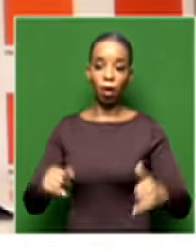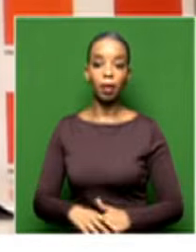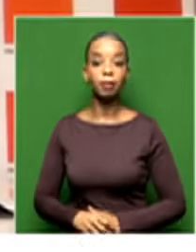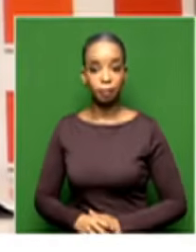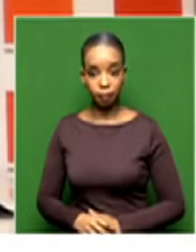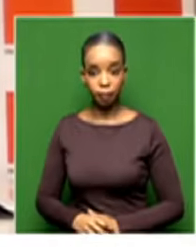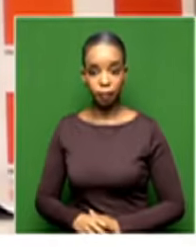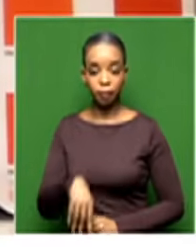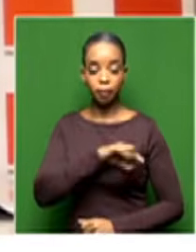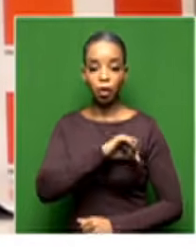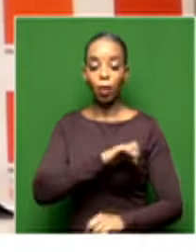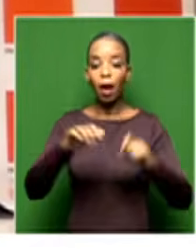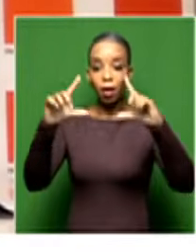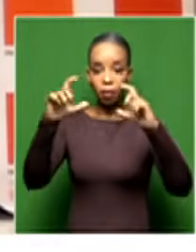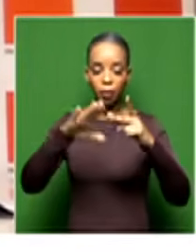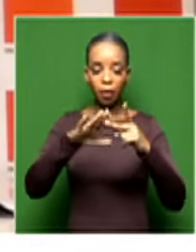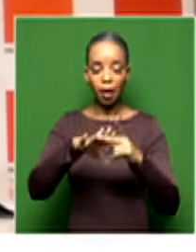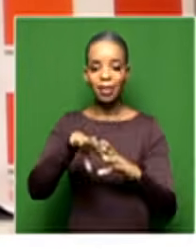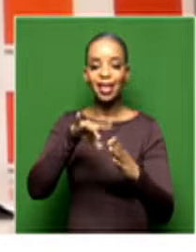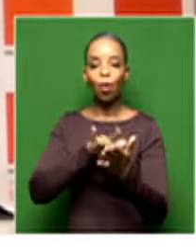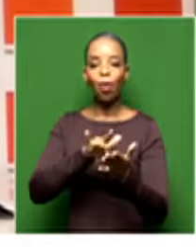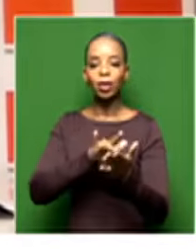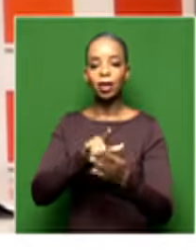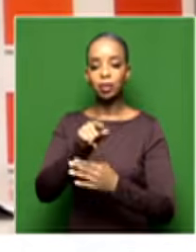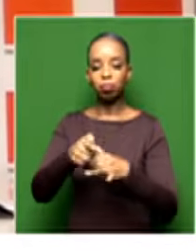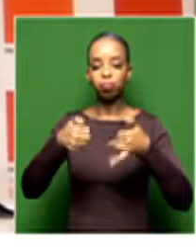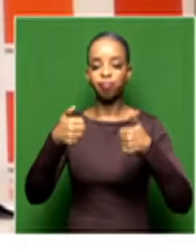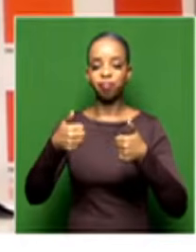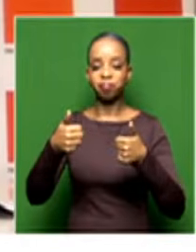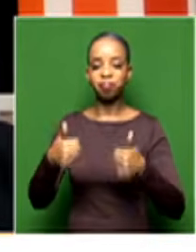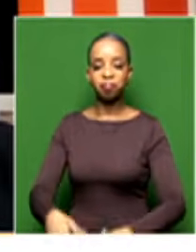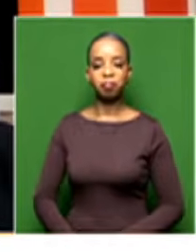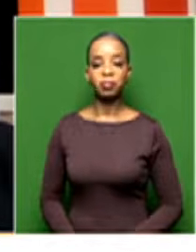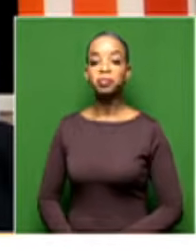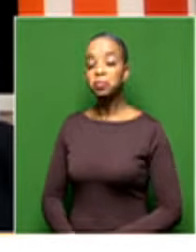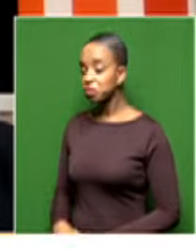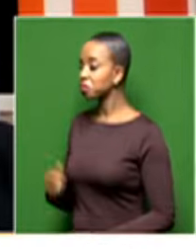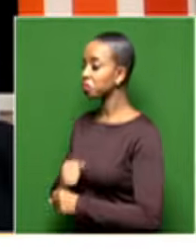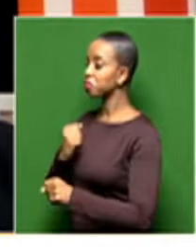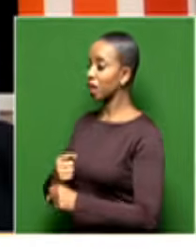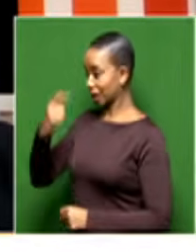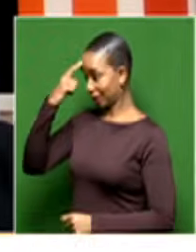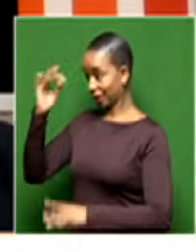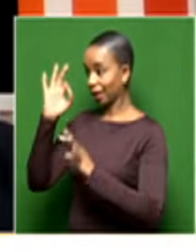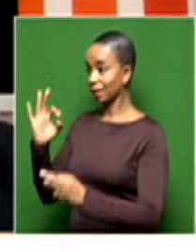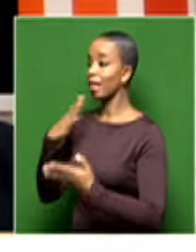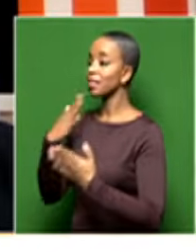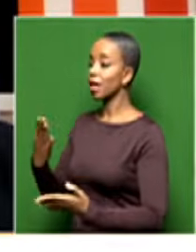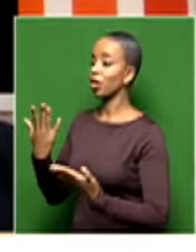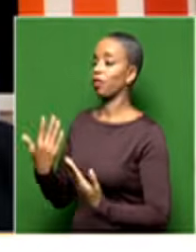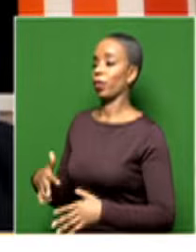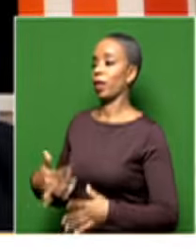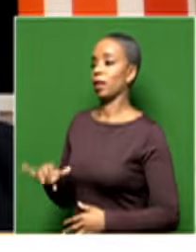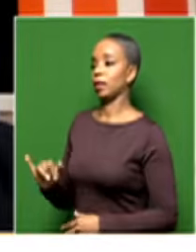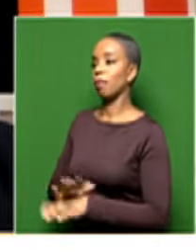the photography and the content that's created is that good. Okay, makes perfect sense. Thanks for that, Craig. We appreciate your